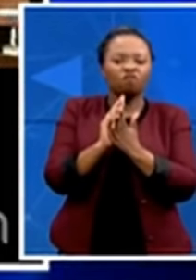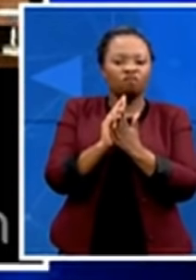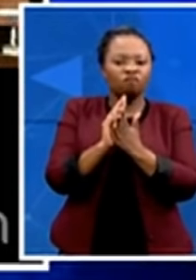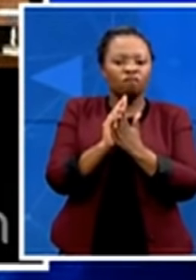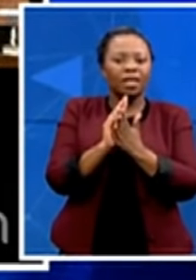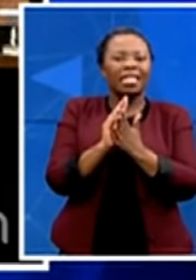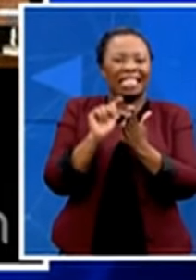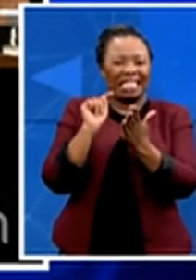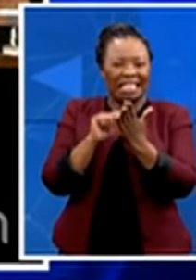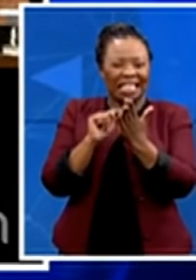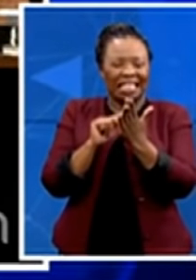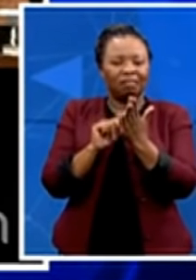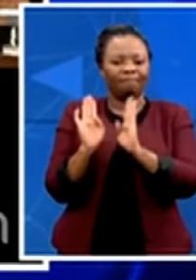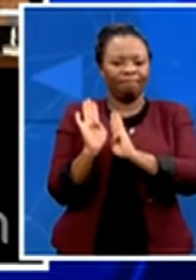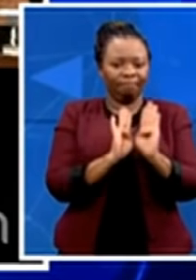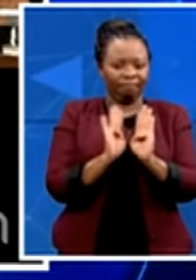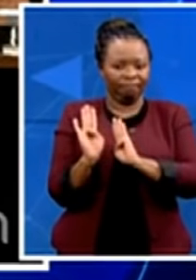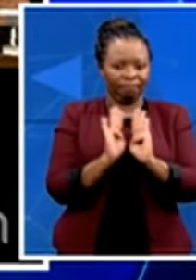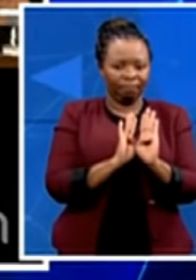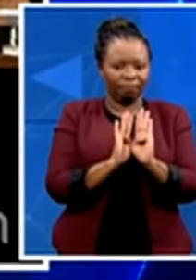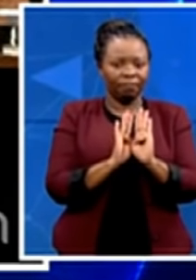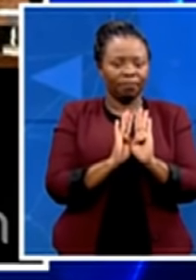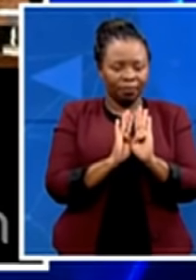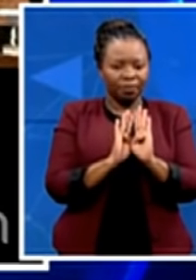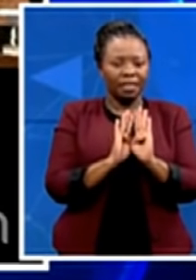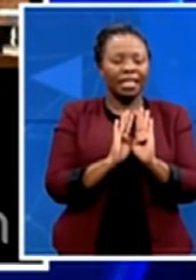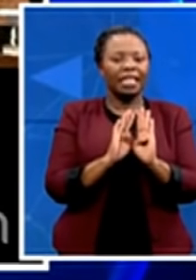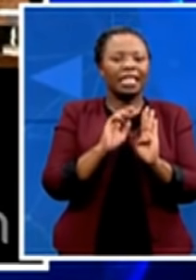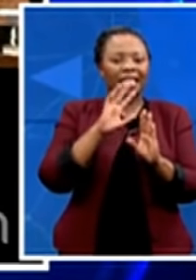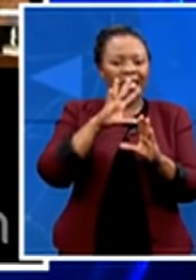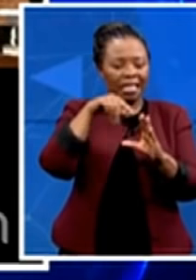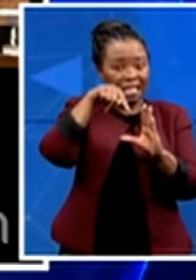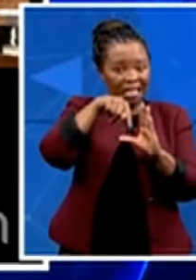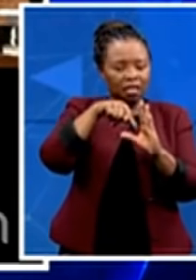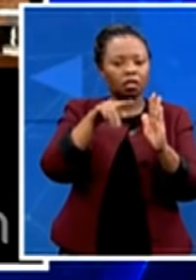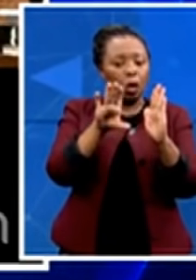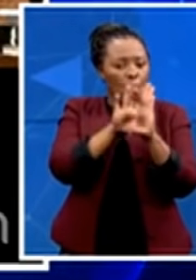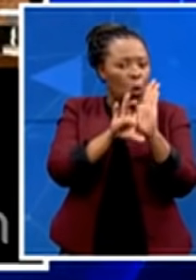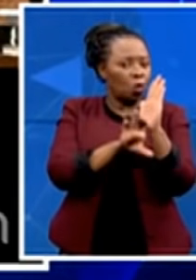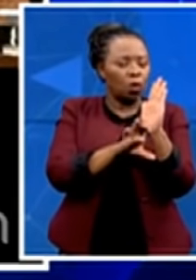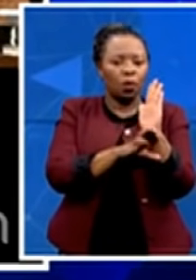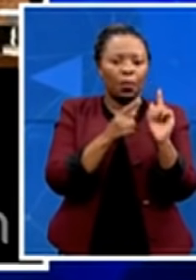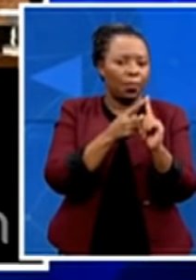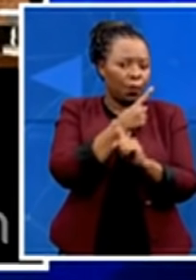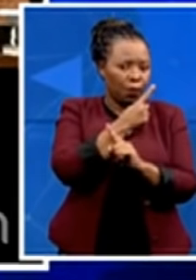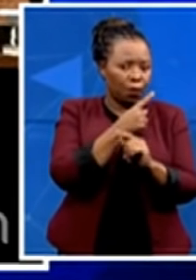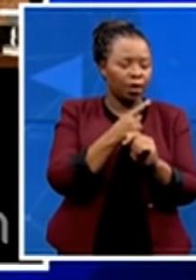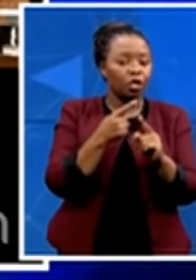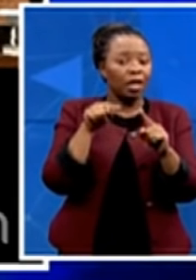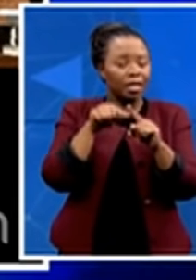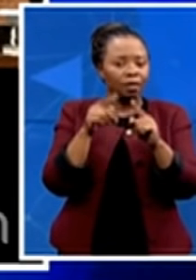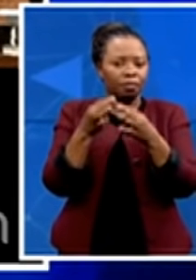which is ultra vires and unconstitutional, and therefore invalid. This matter